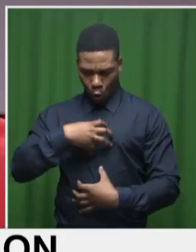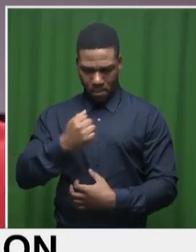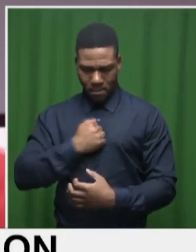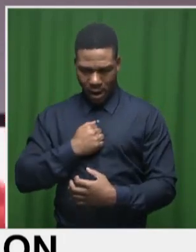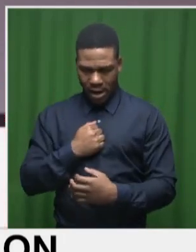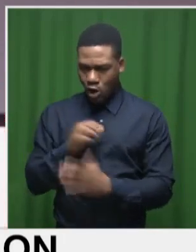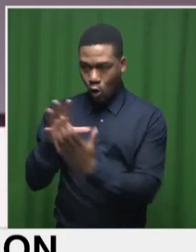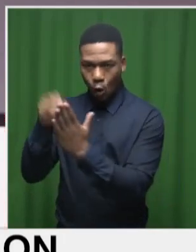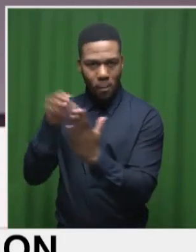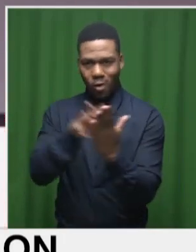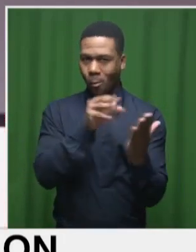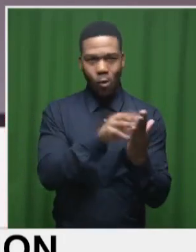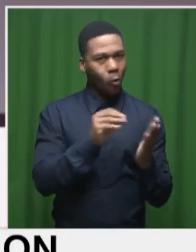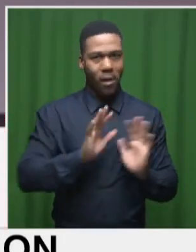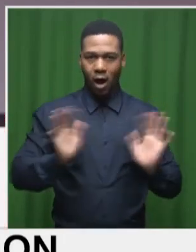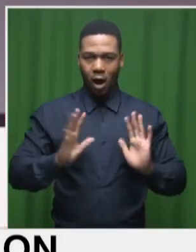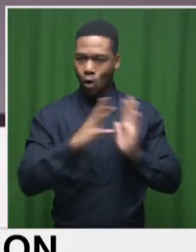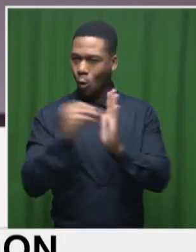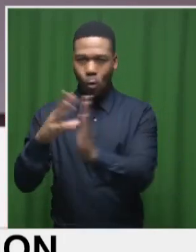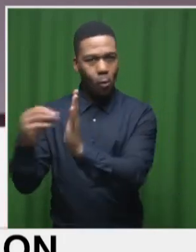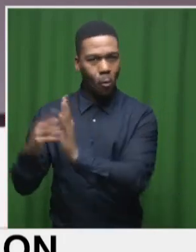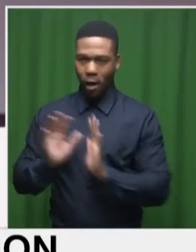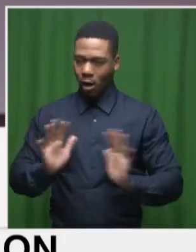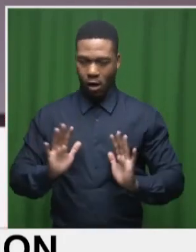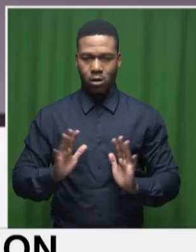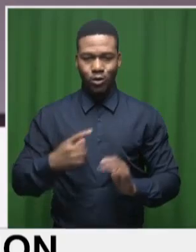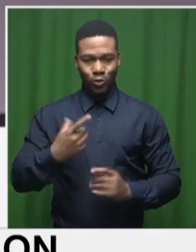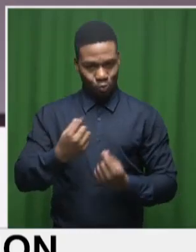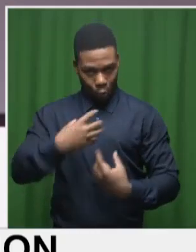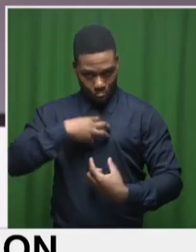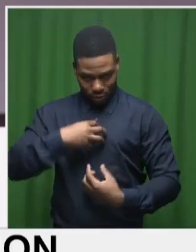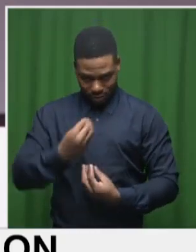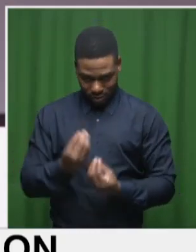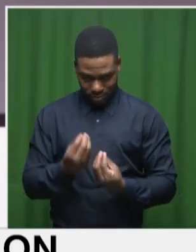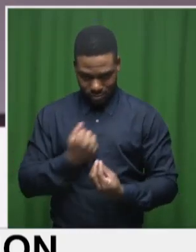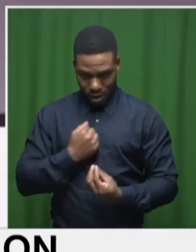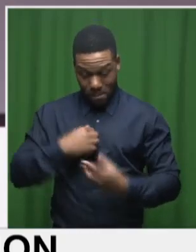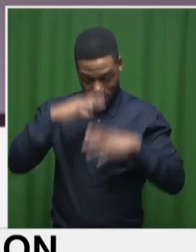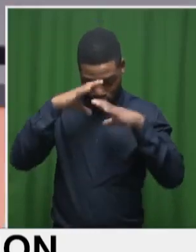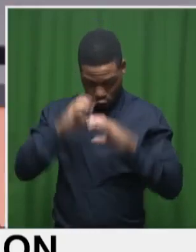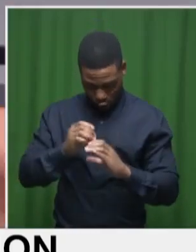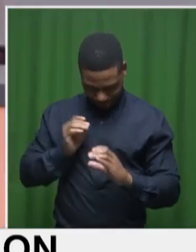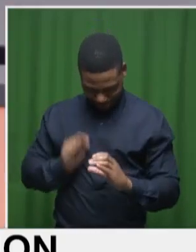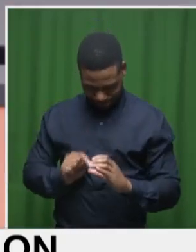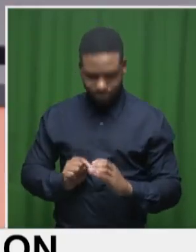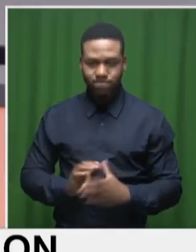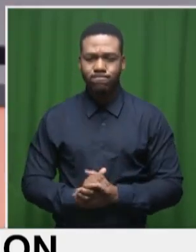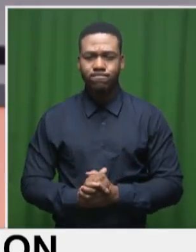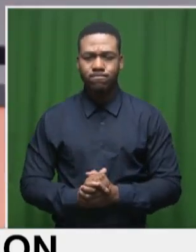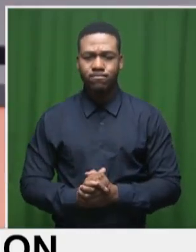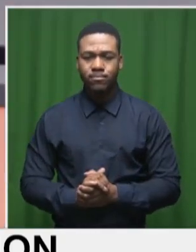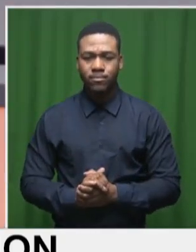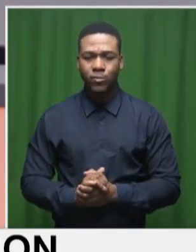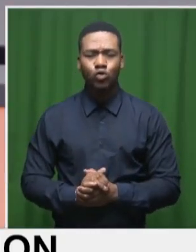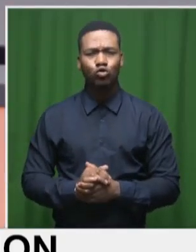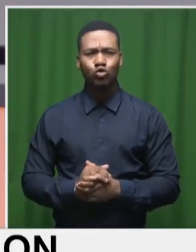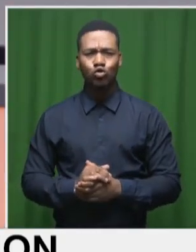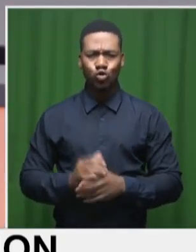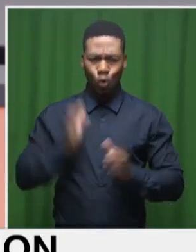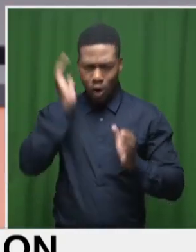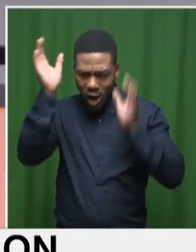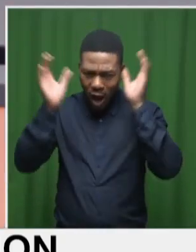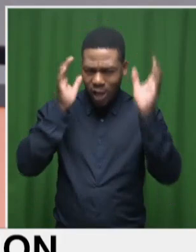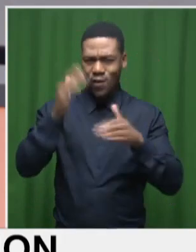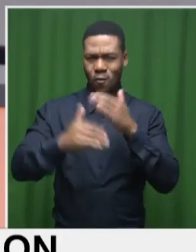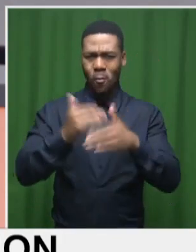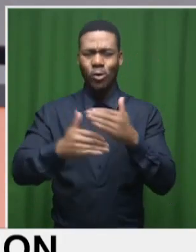thing, that looks different, that looks unique. And that was what I was mostly focusing on. Yeah. And the design process, tell us a little bit about